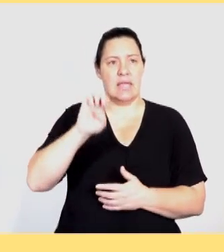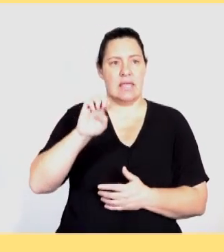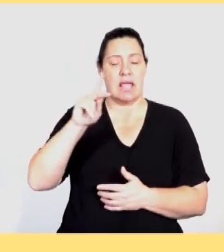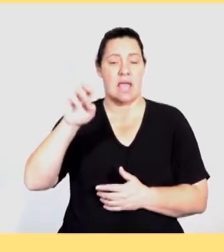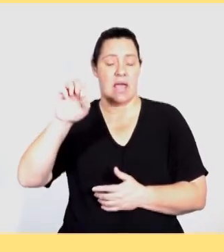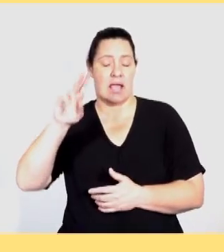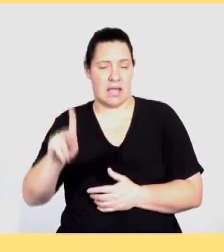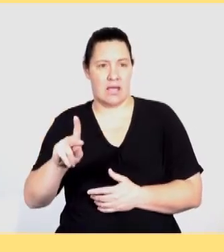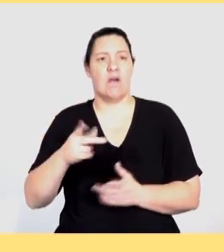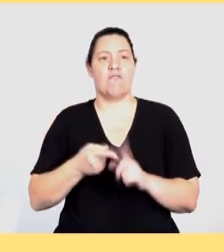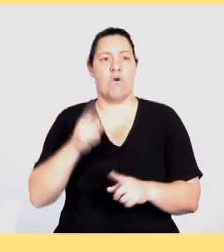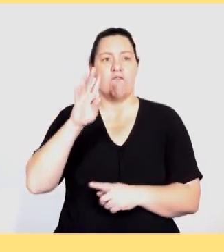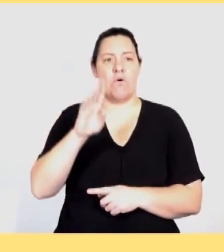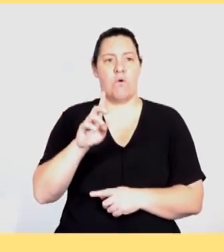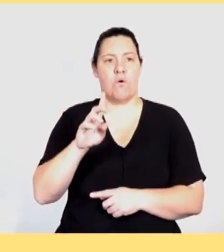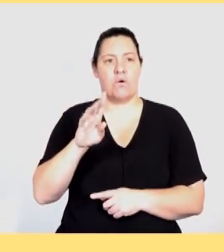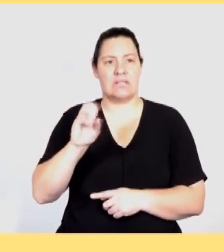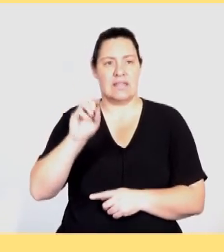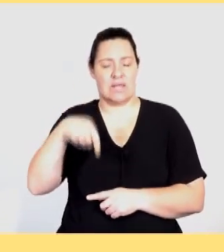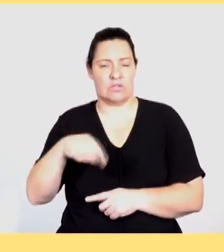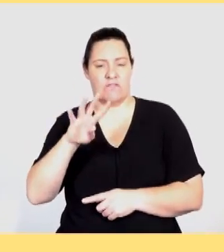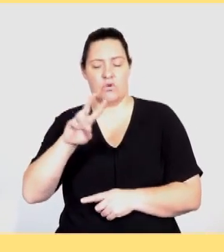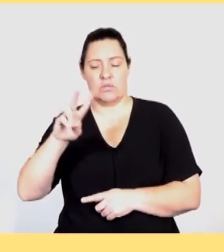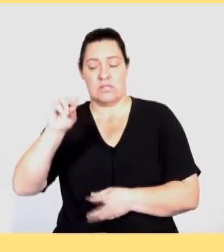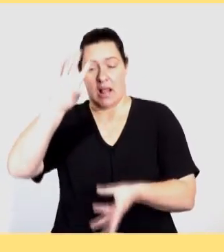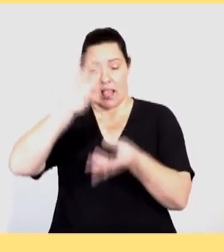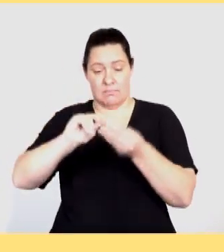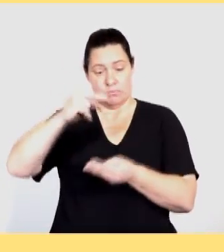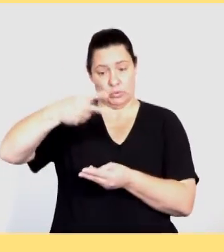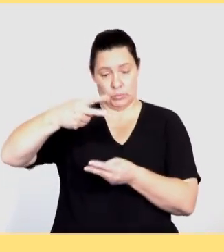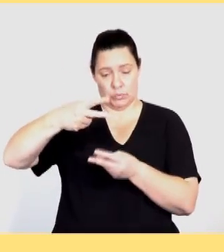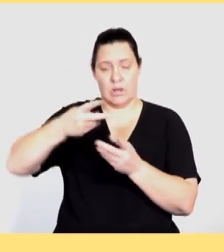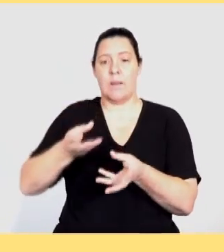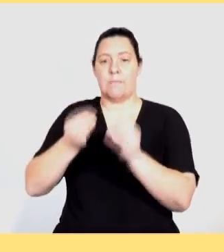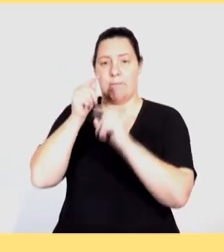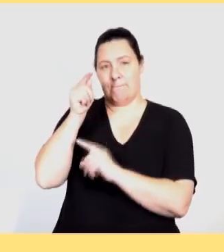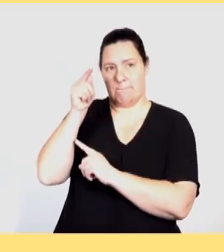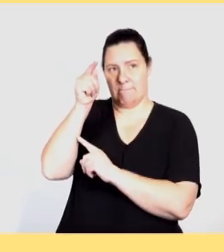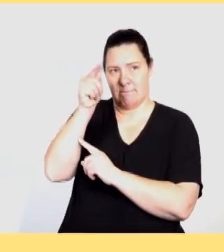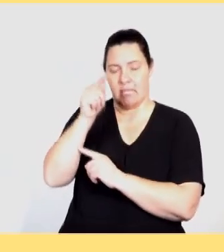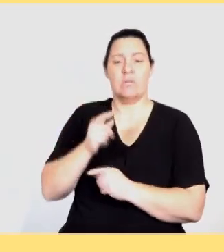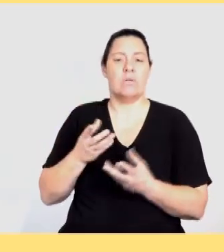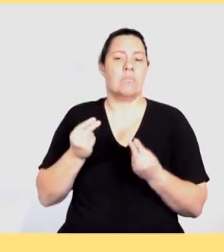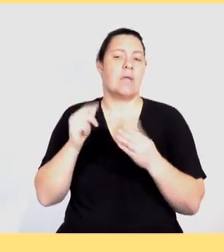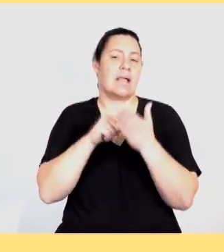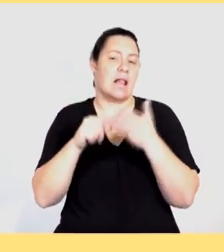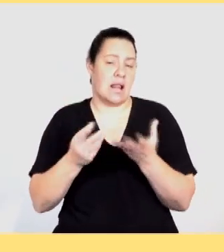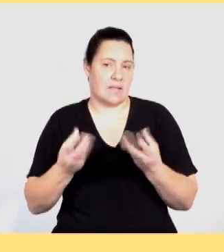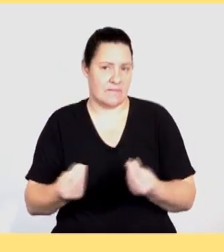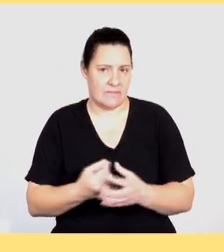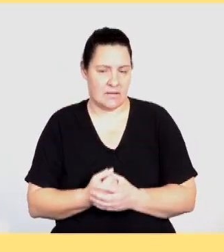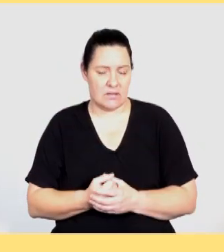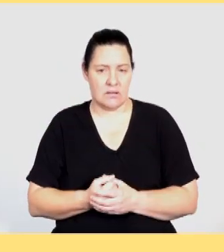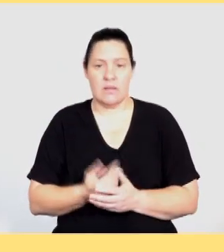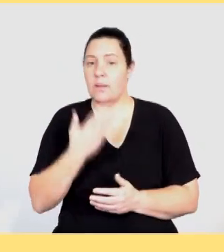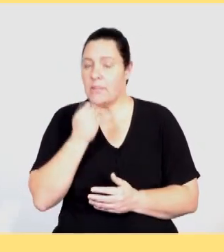E. Kirk with 24,800. If you add these two amounts, you will see how much they give you. So I want you to have a calculator